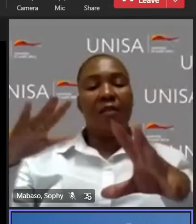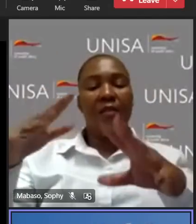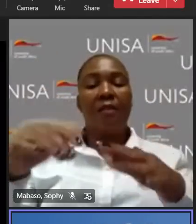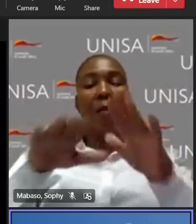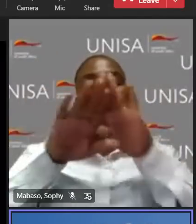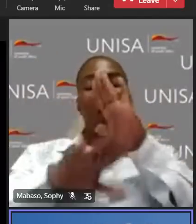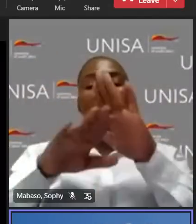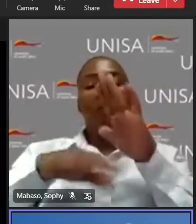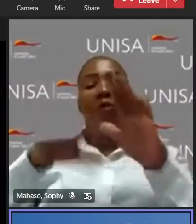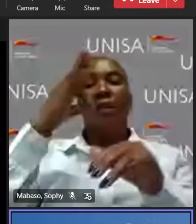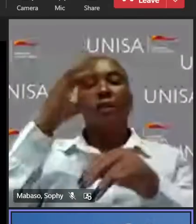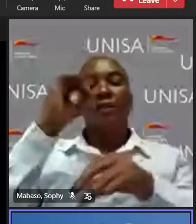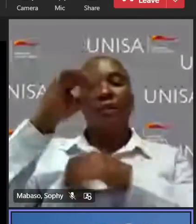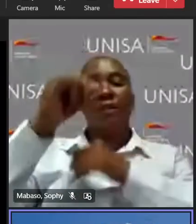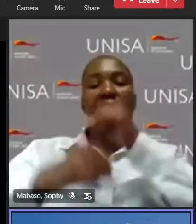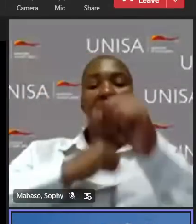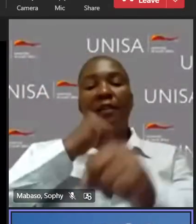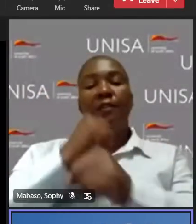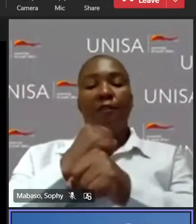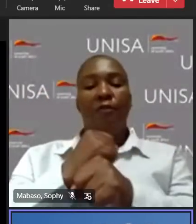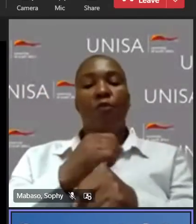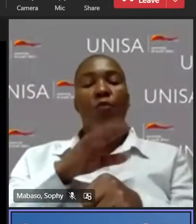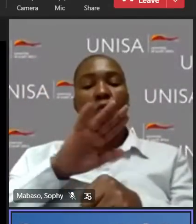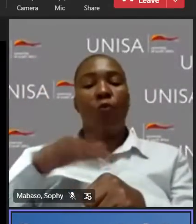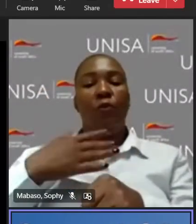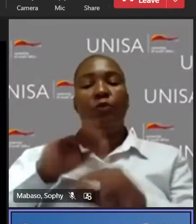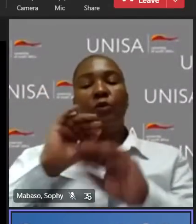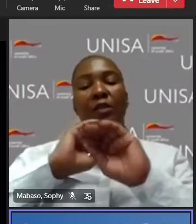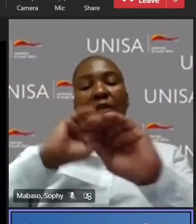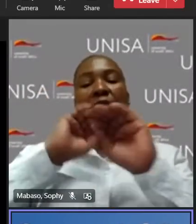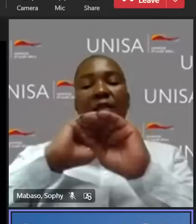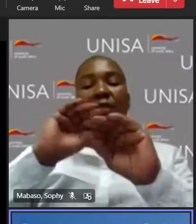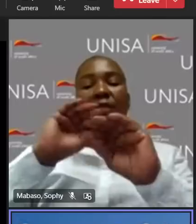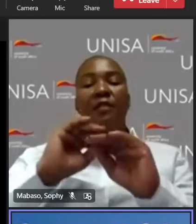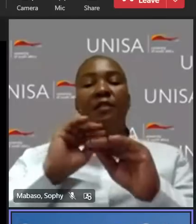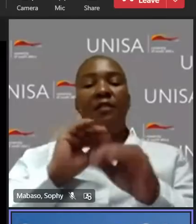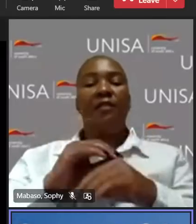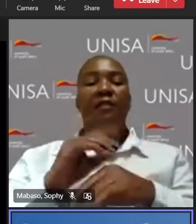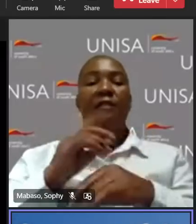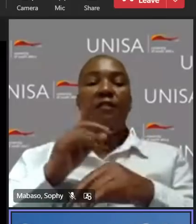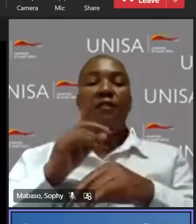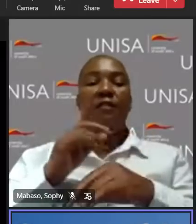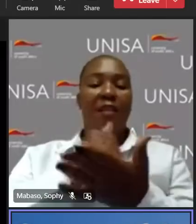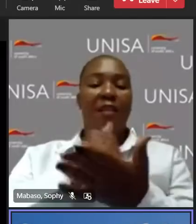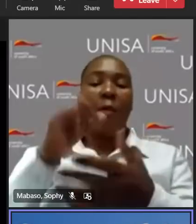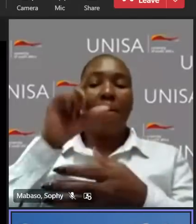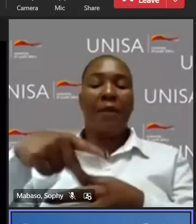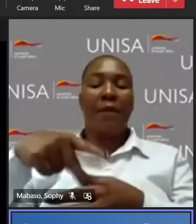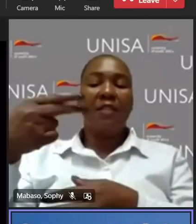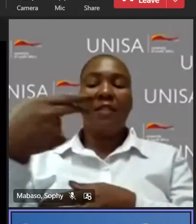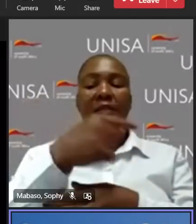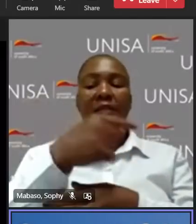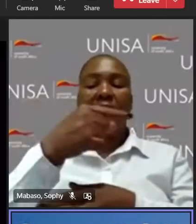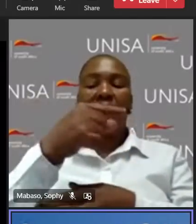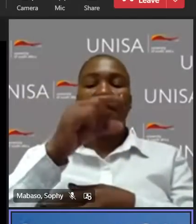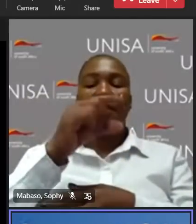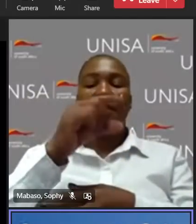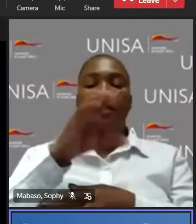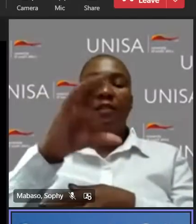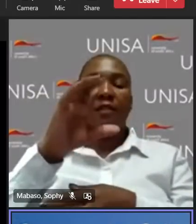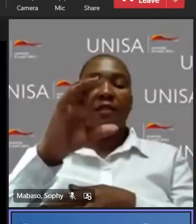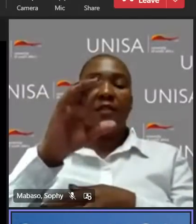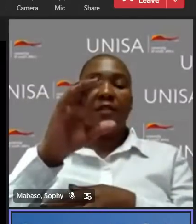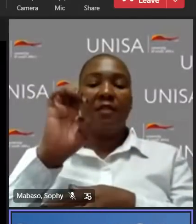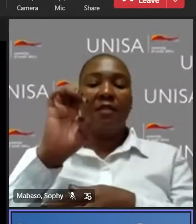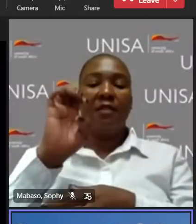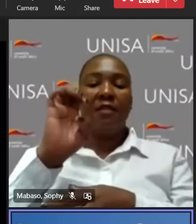years old, who want to study teaching qualification or enroll for PGCE. And then there are those